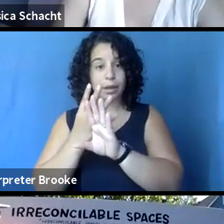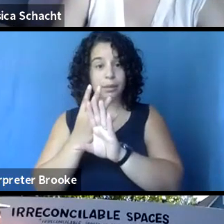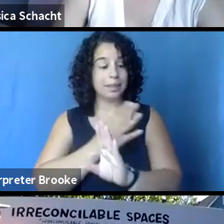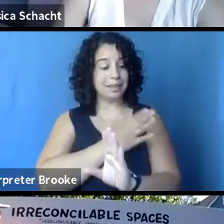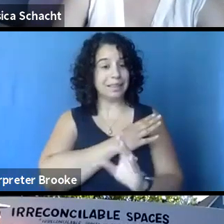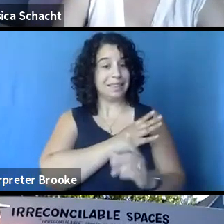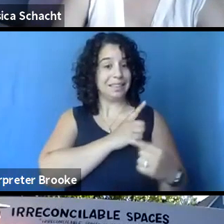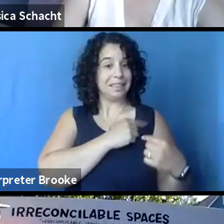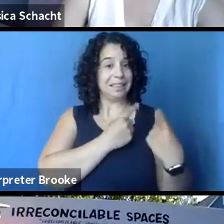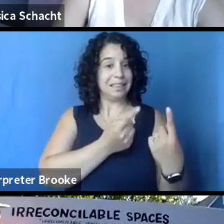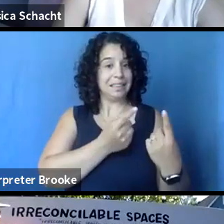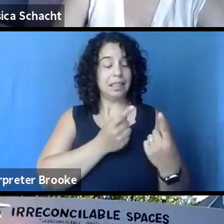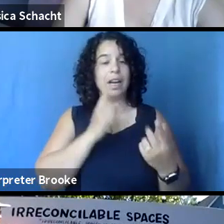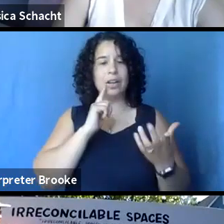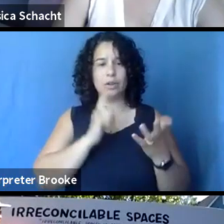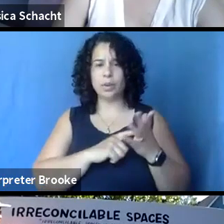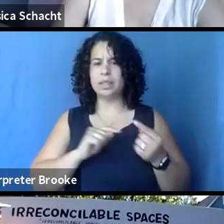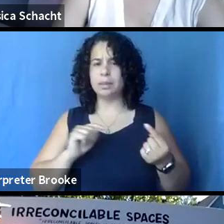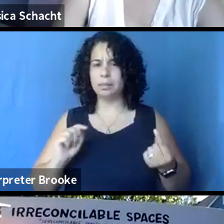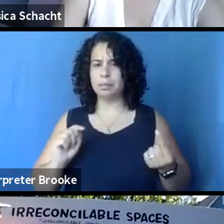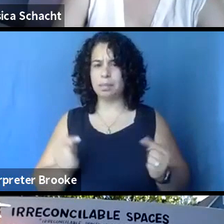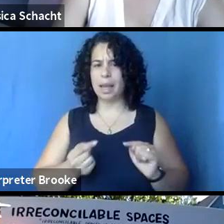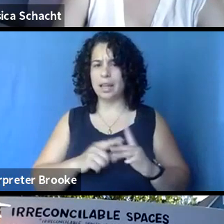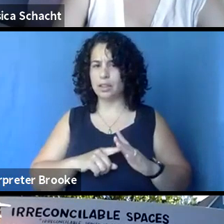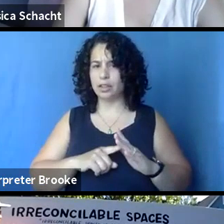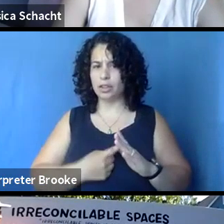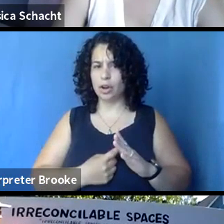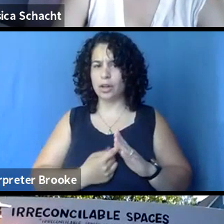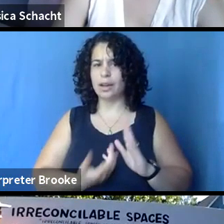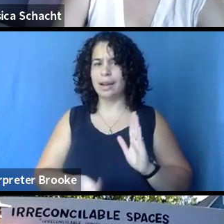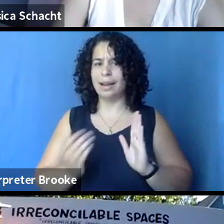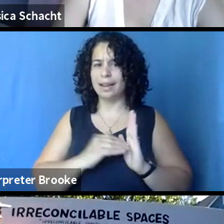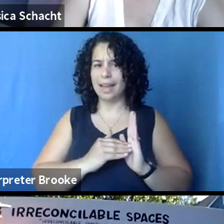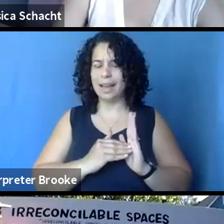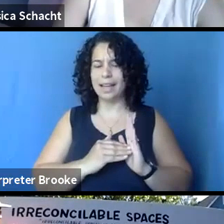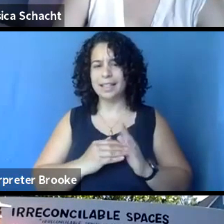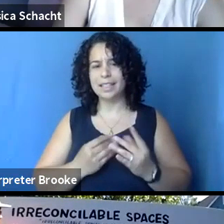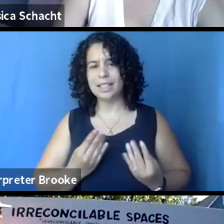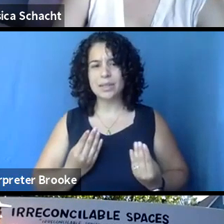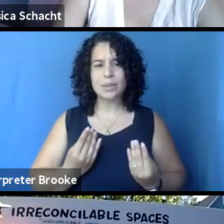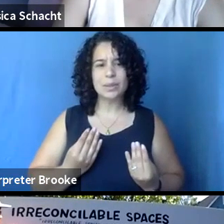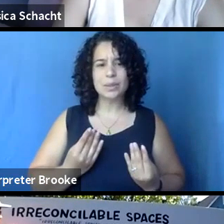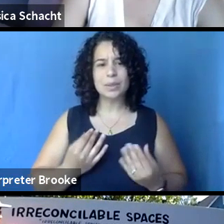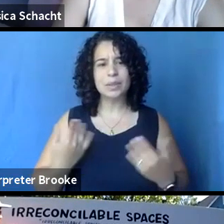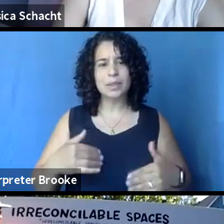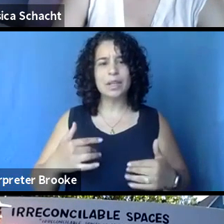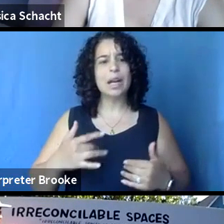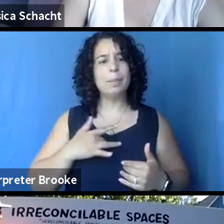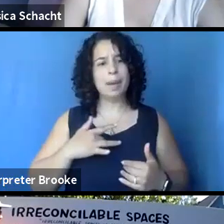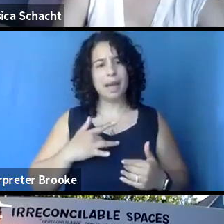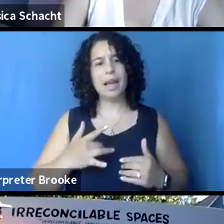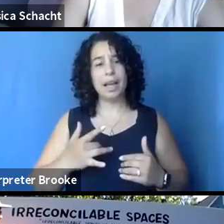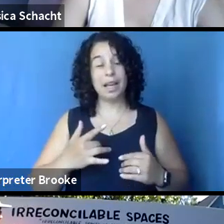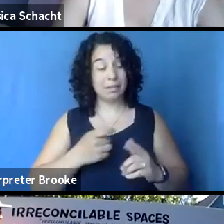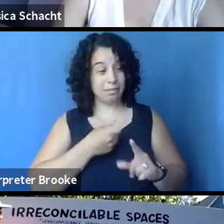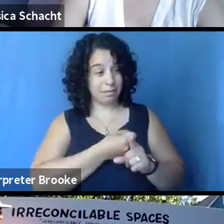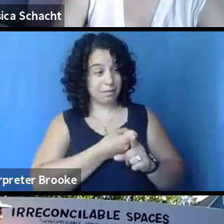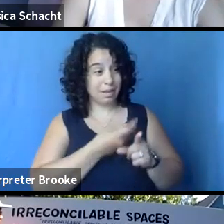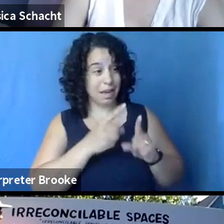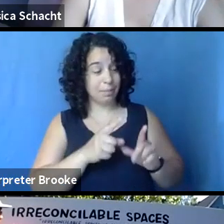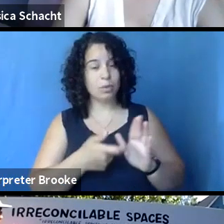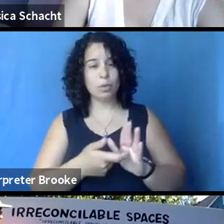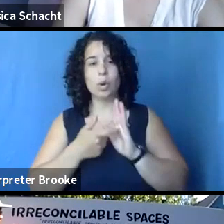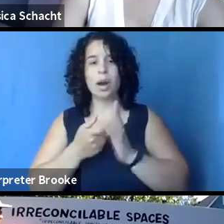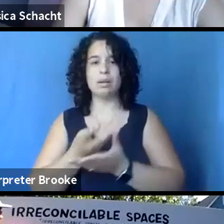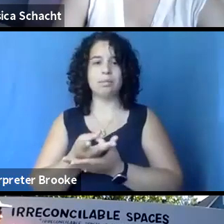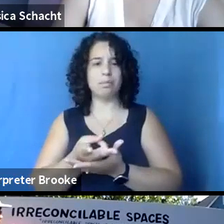up, which, you know, often puts me out for a few days. I'm just kind of gauging how